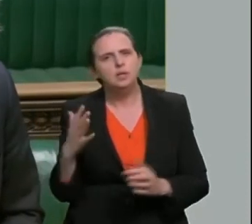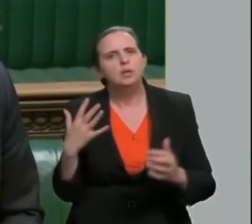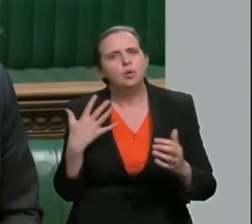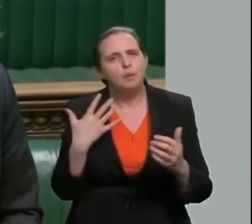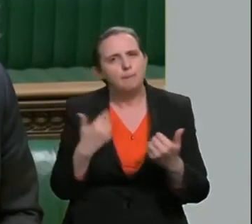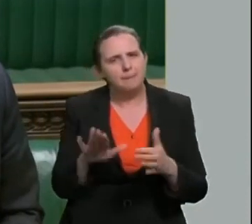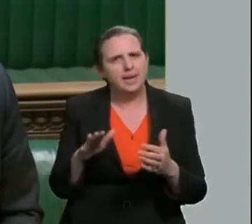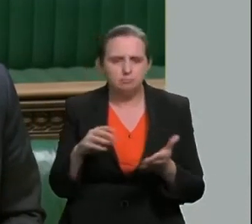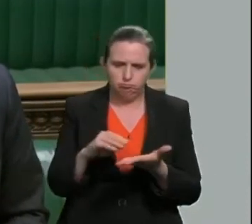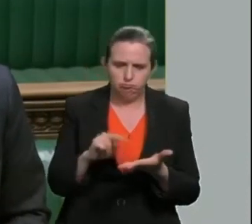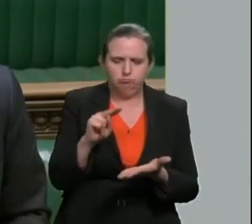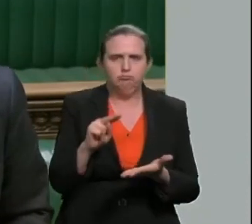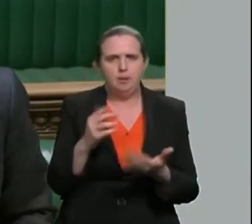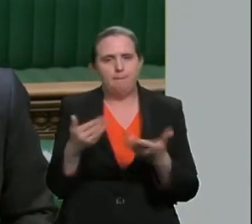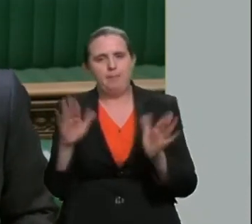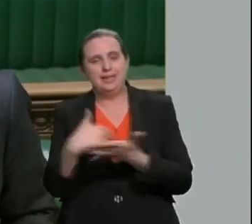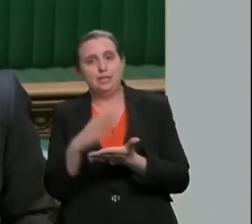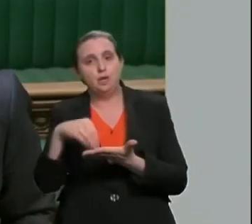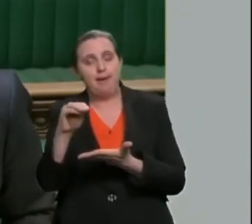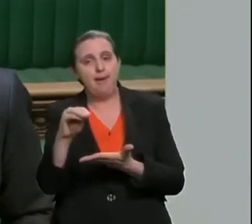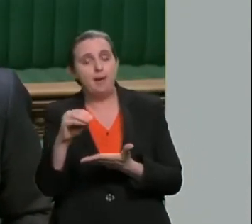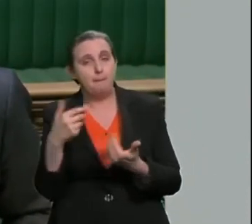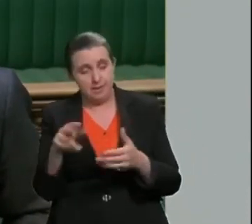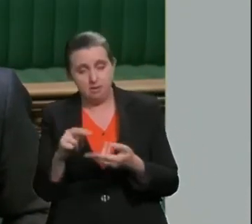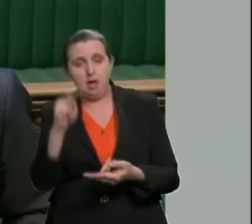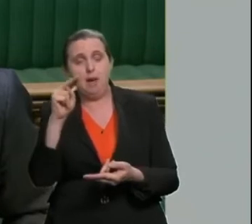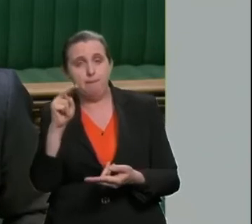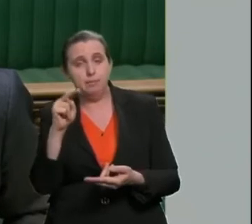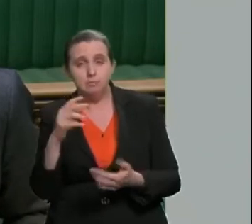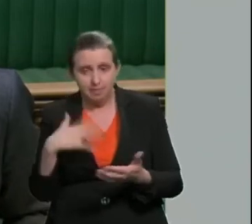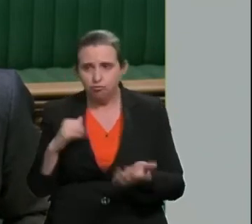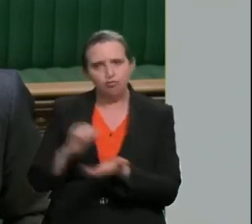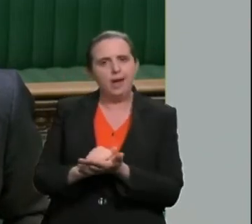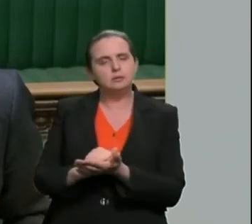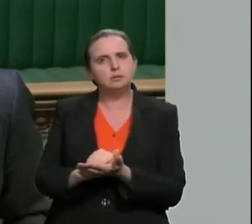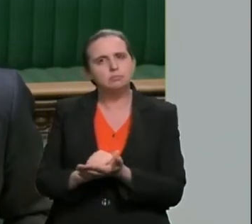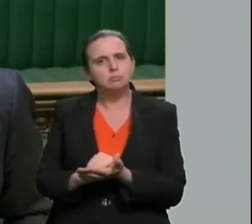in public sector pay, and that is quite right. And we support